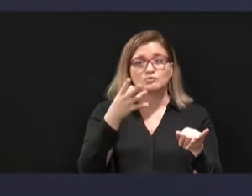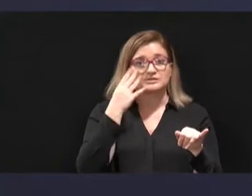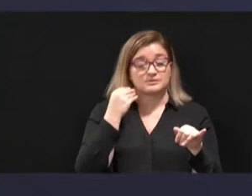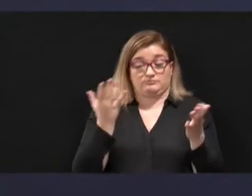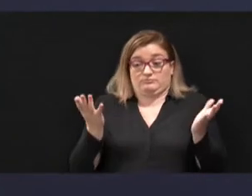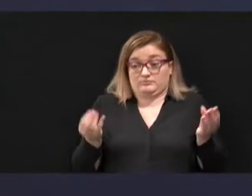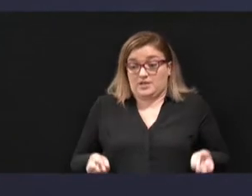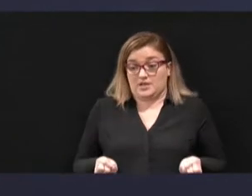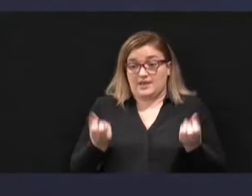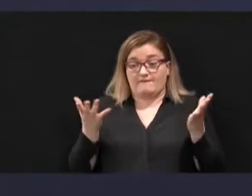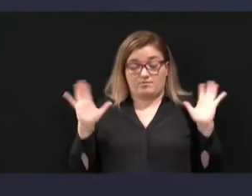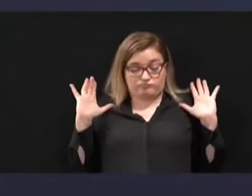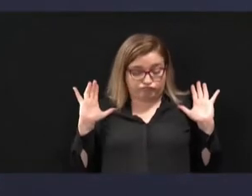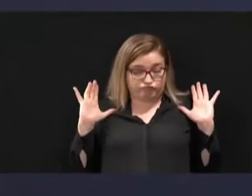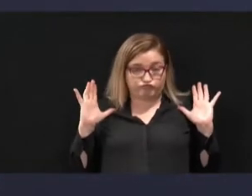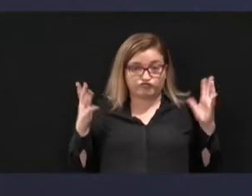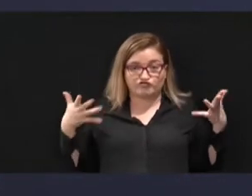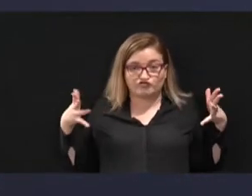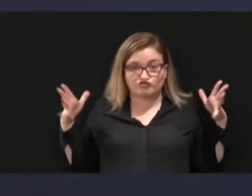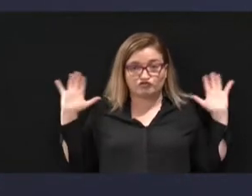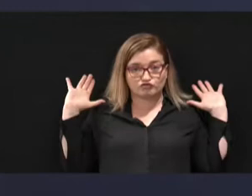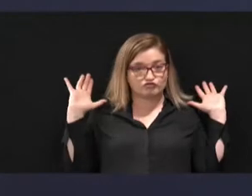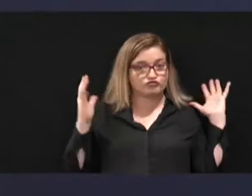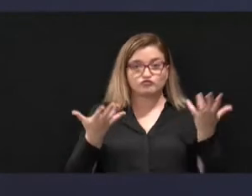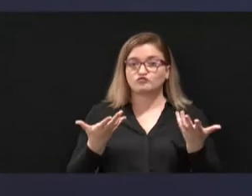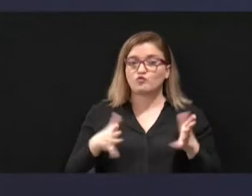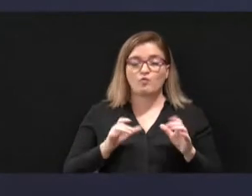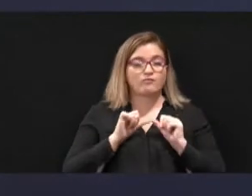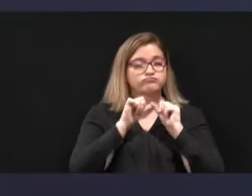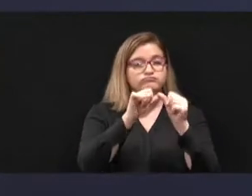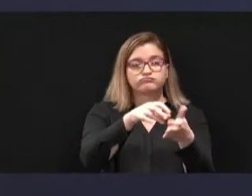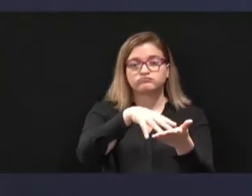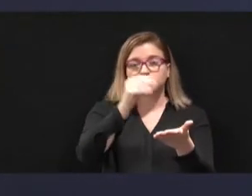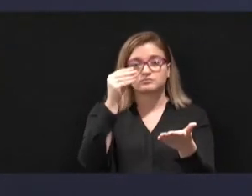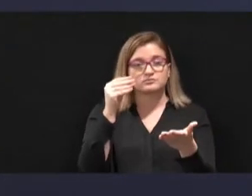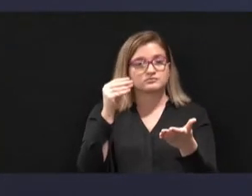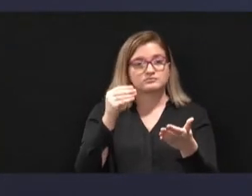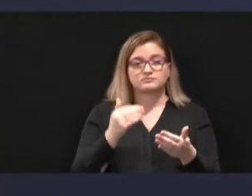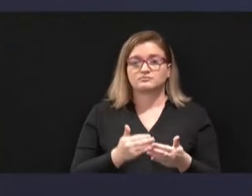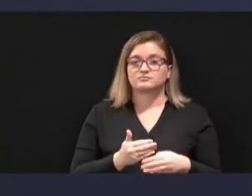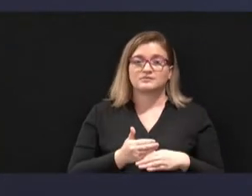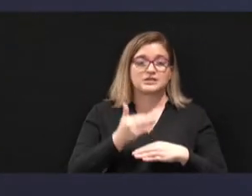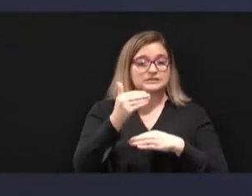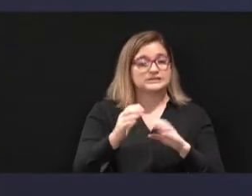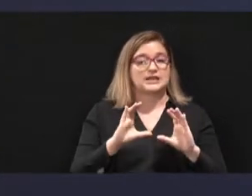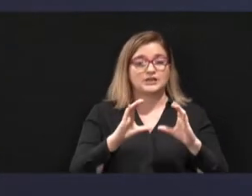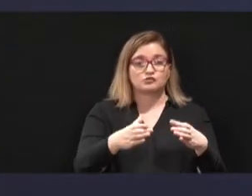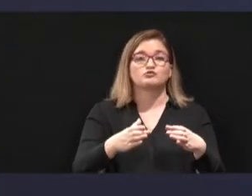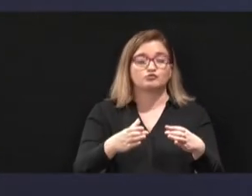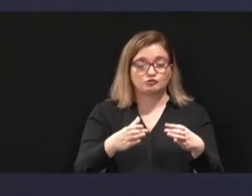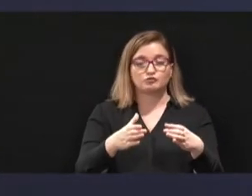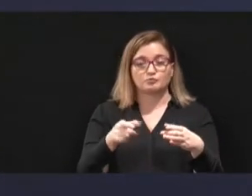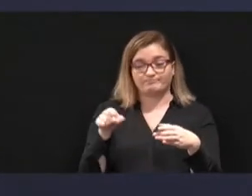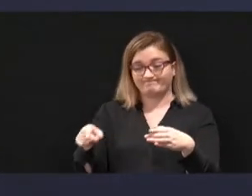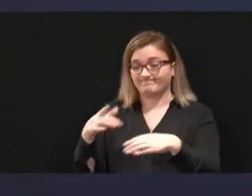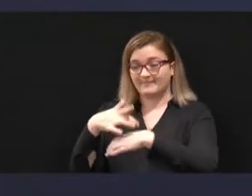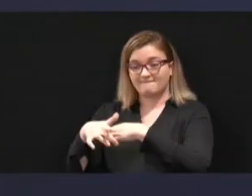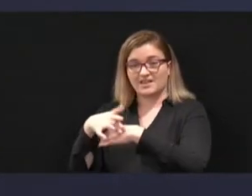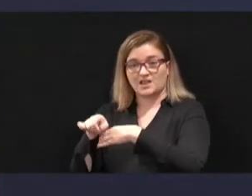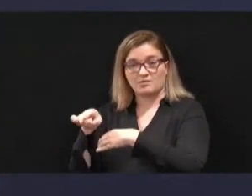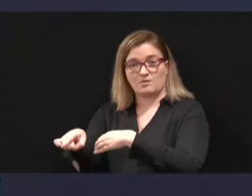here. I give up. And there's always another group to go to, as we all know, in